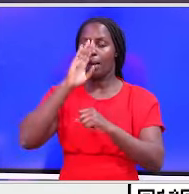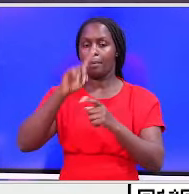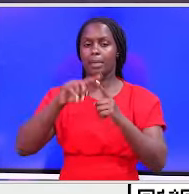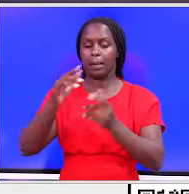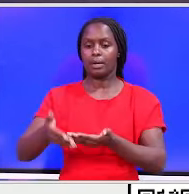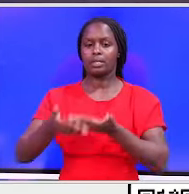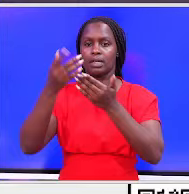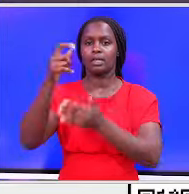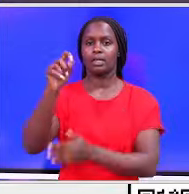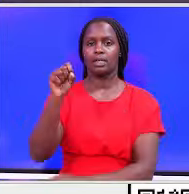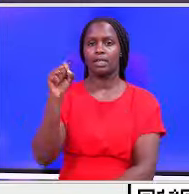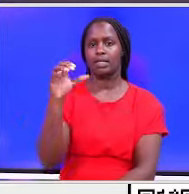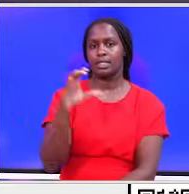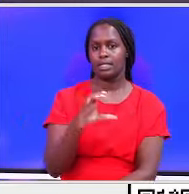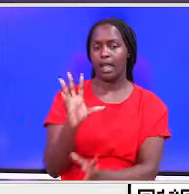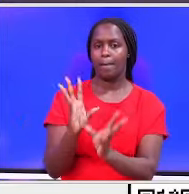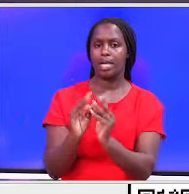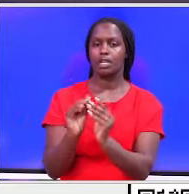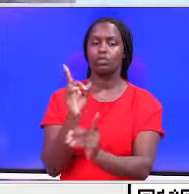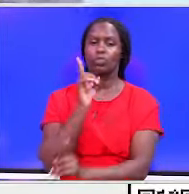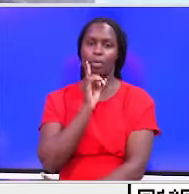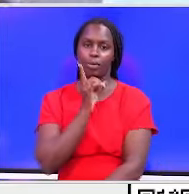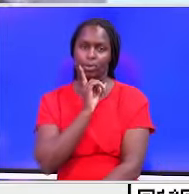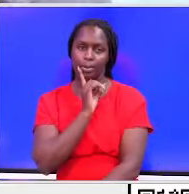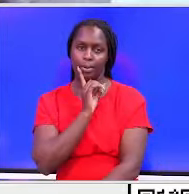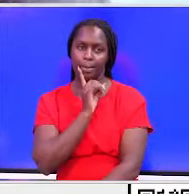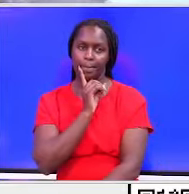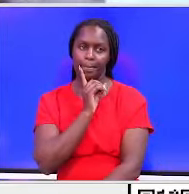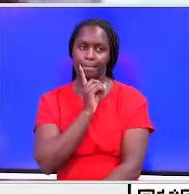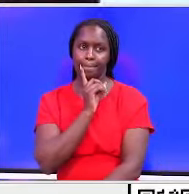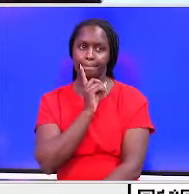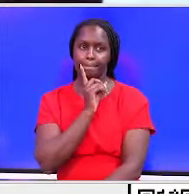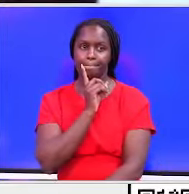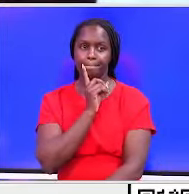TSC. Anastasia Mukabi tells us more.